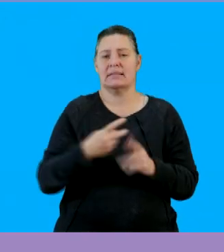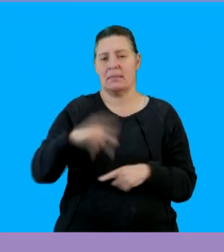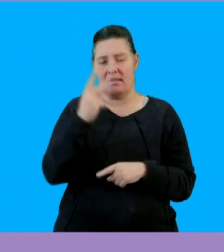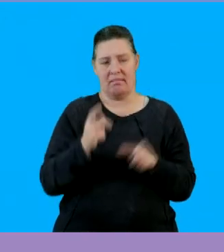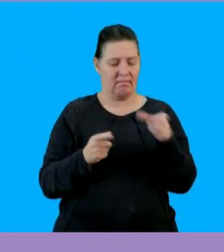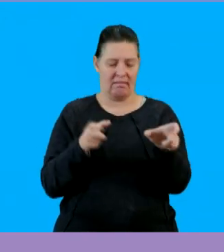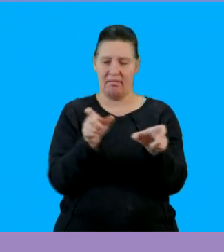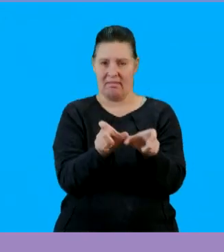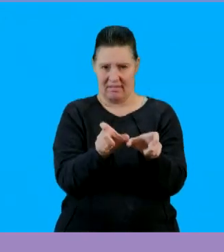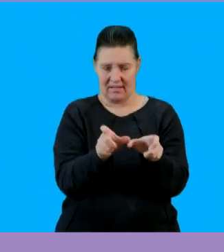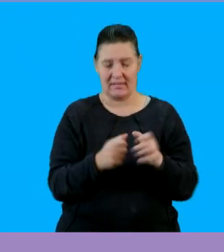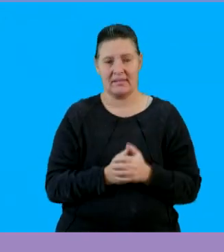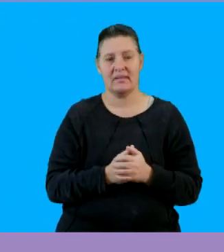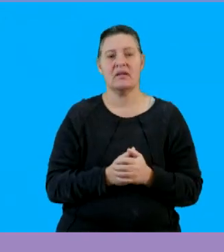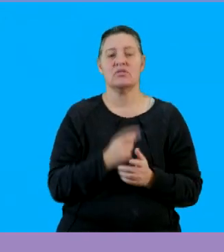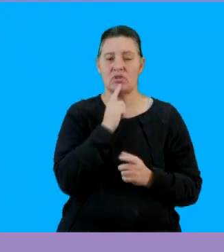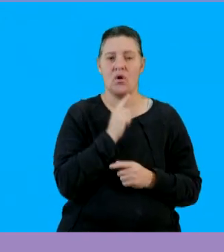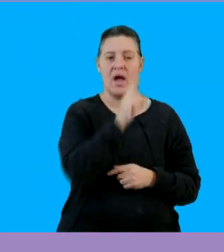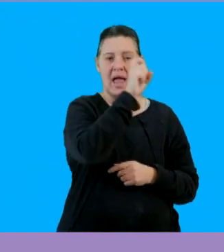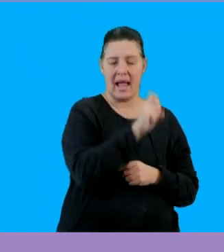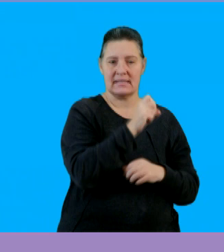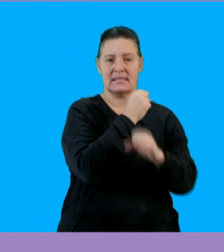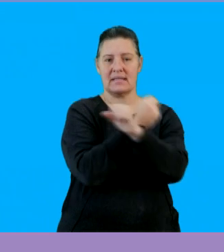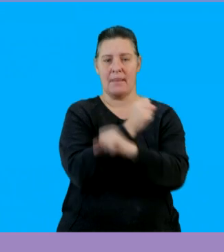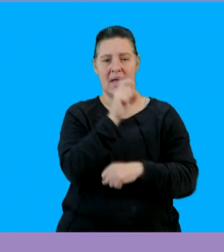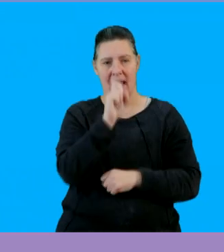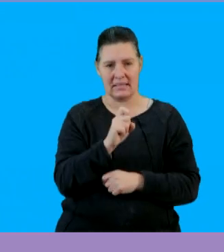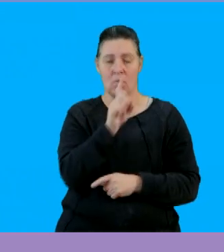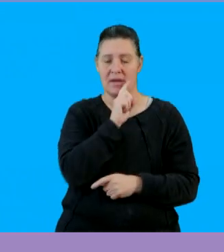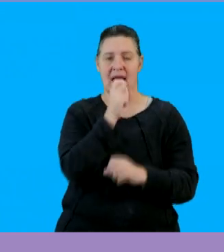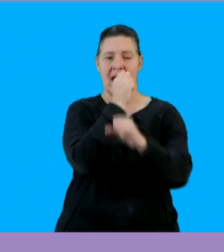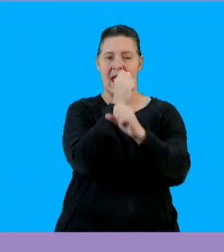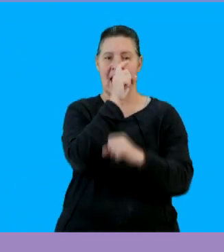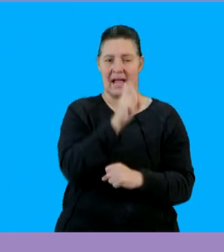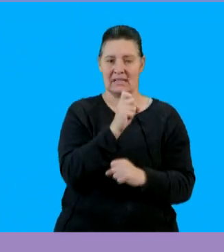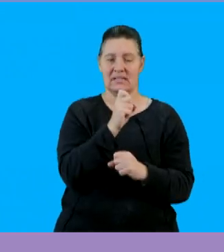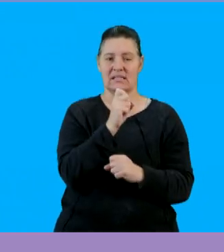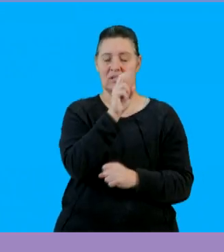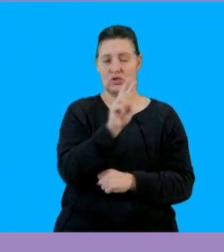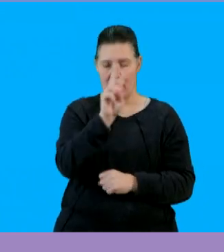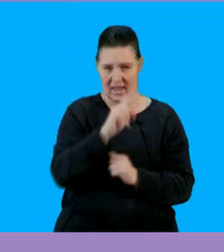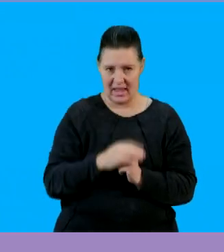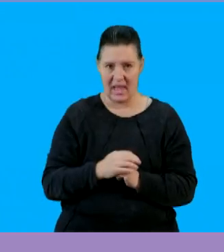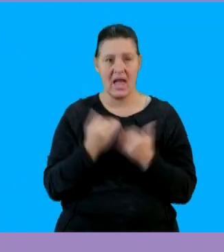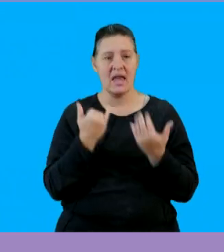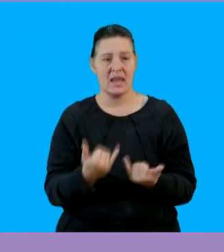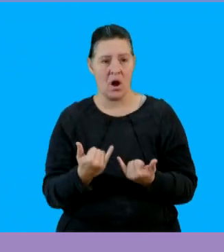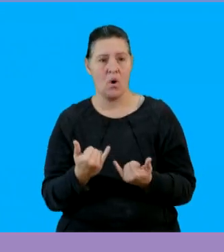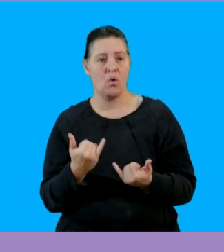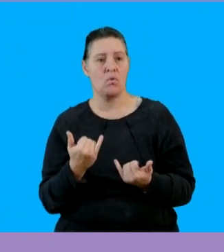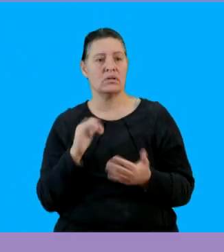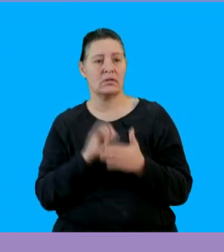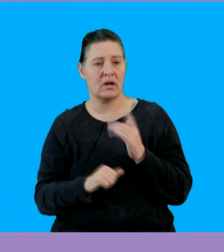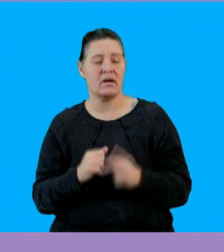write it out twice and multiply. What is x multiplied by x? That is x squared. We